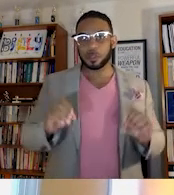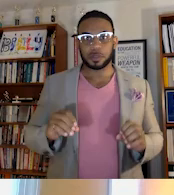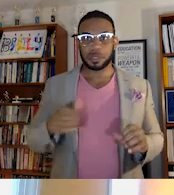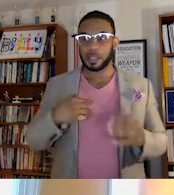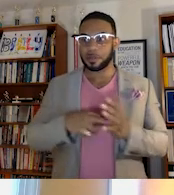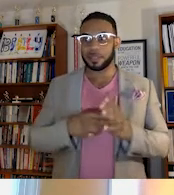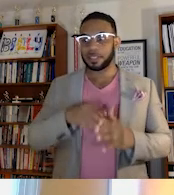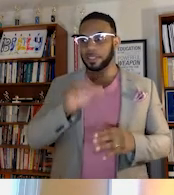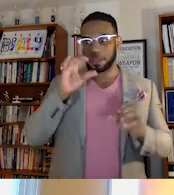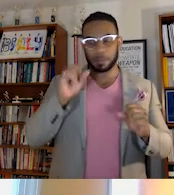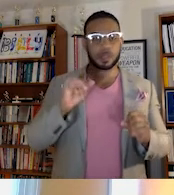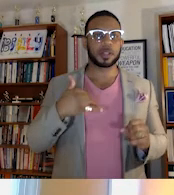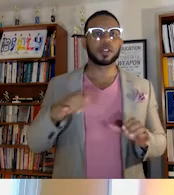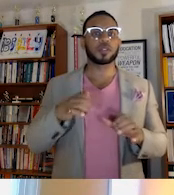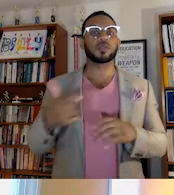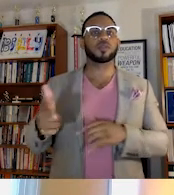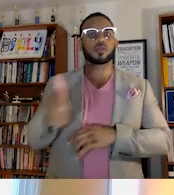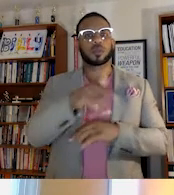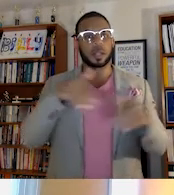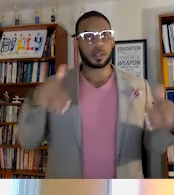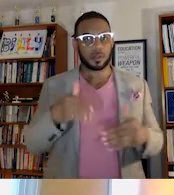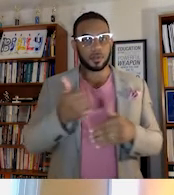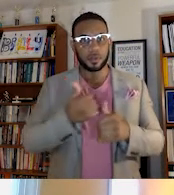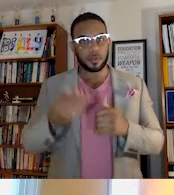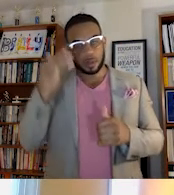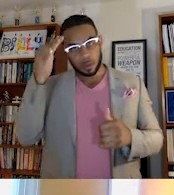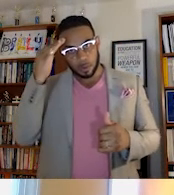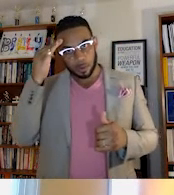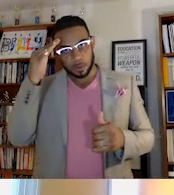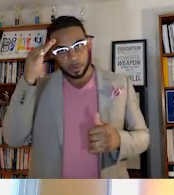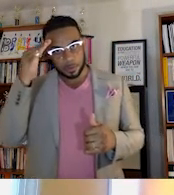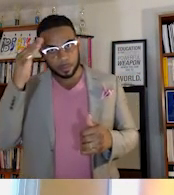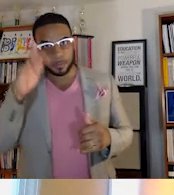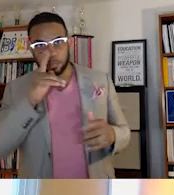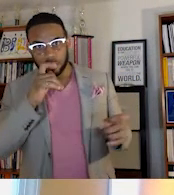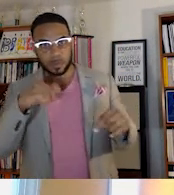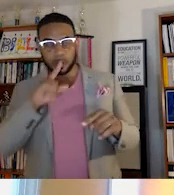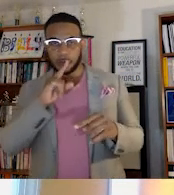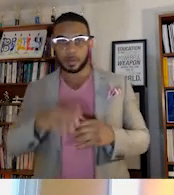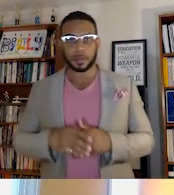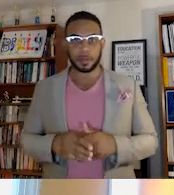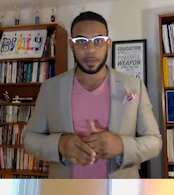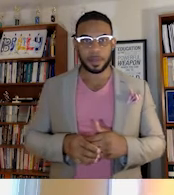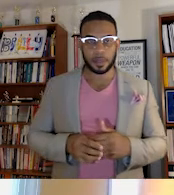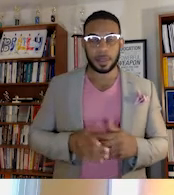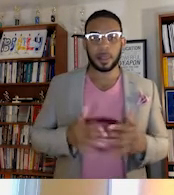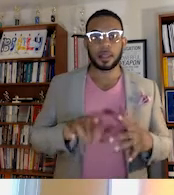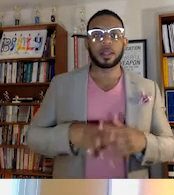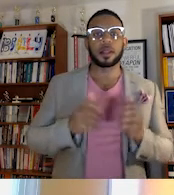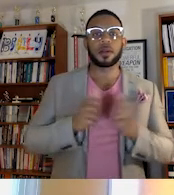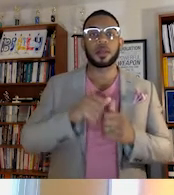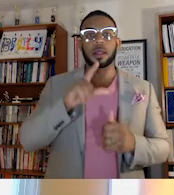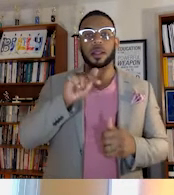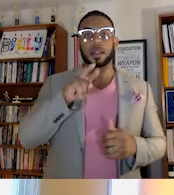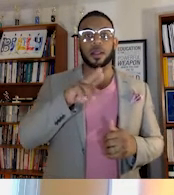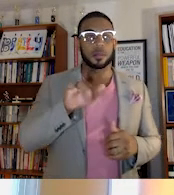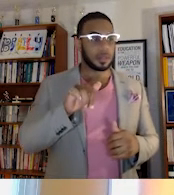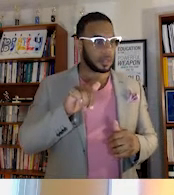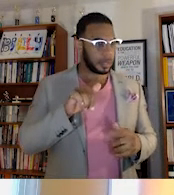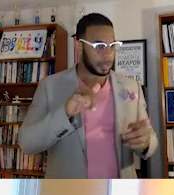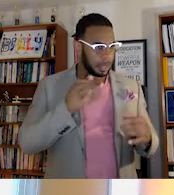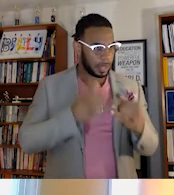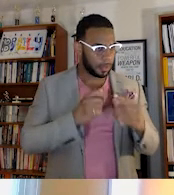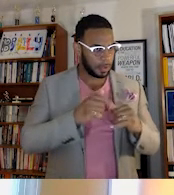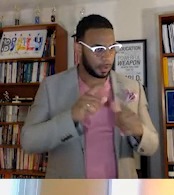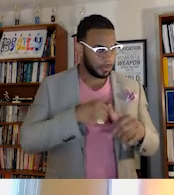I mean, that's amazing. So let's do a round of introductions so everyone knows who we are. Let's start with Labrina. Last